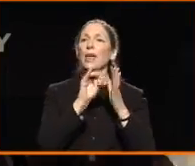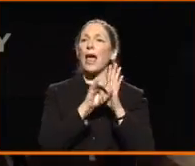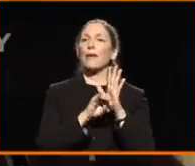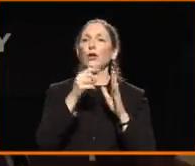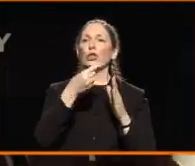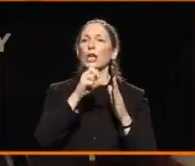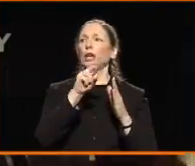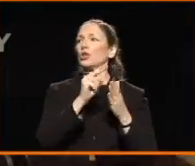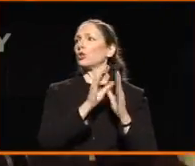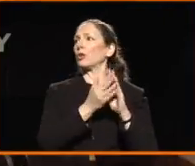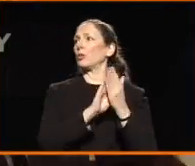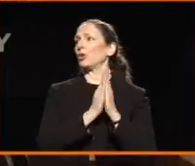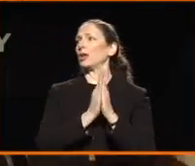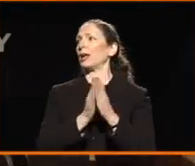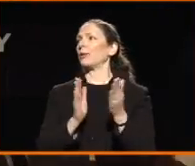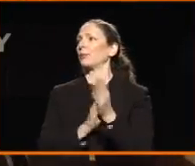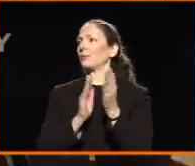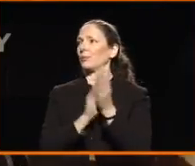community.